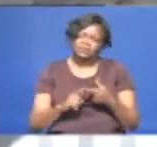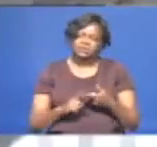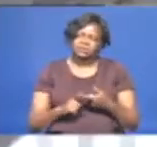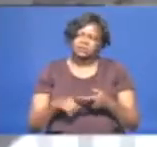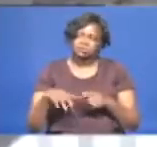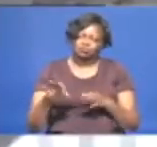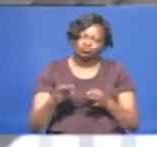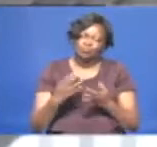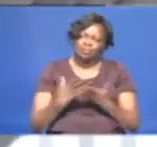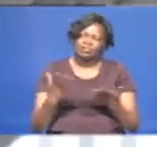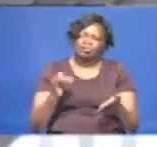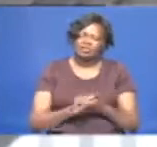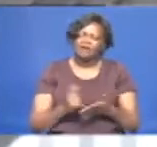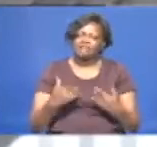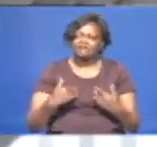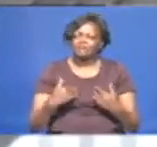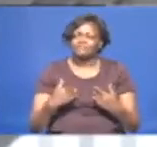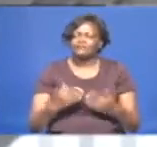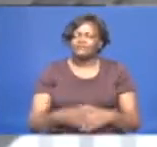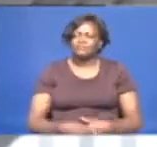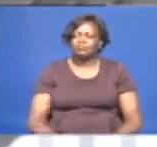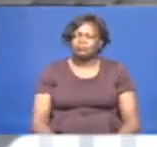materials.